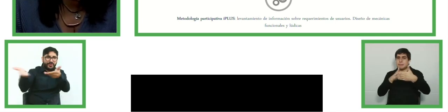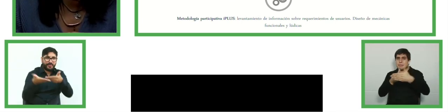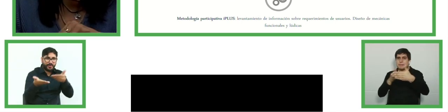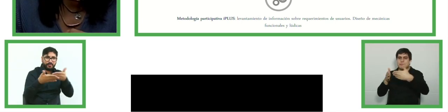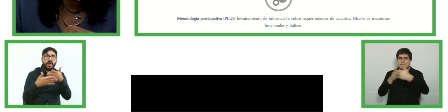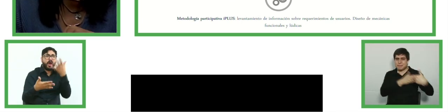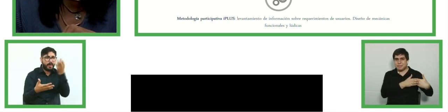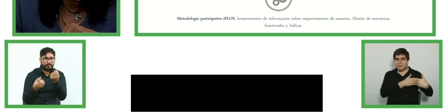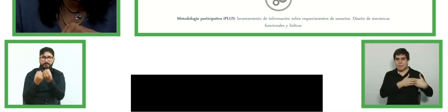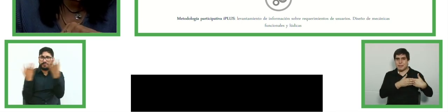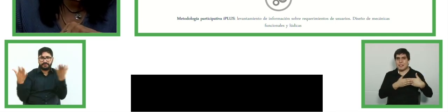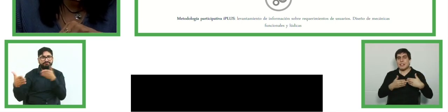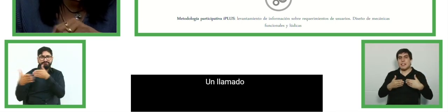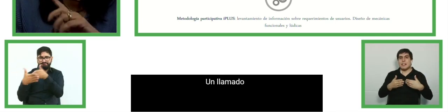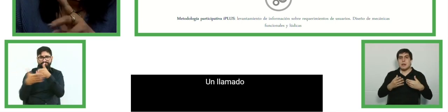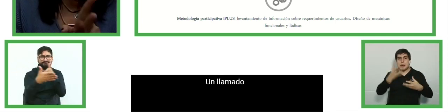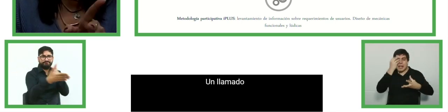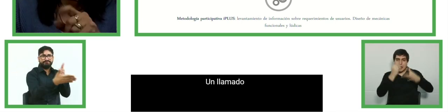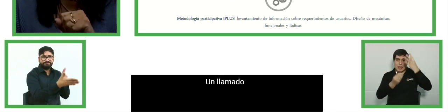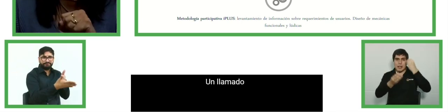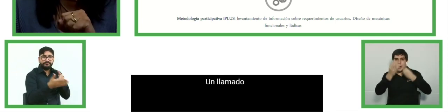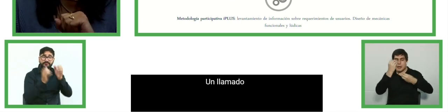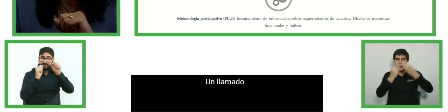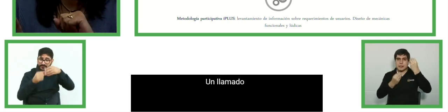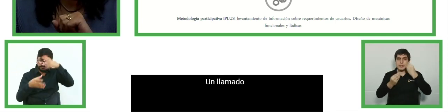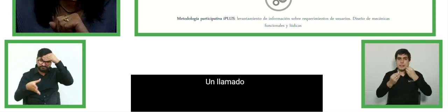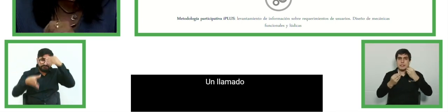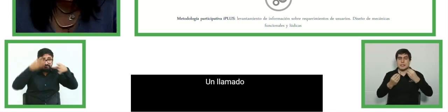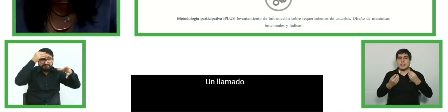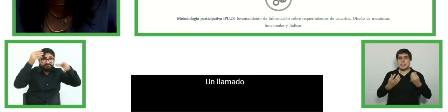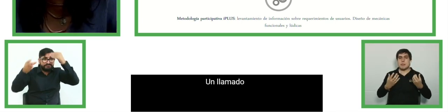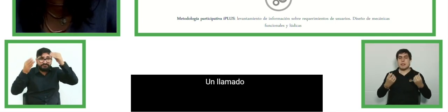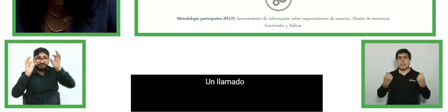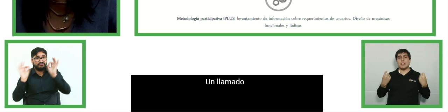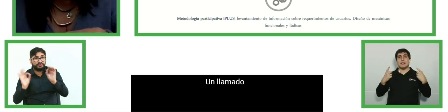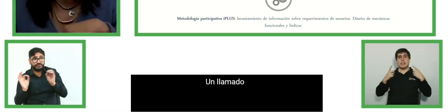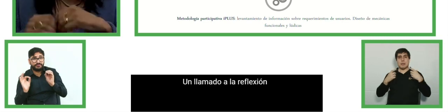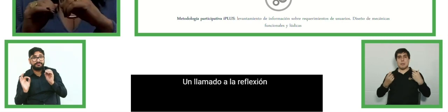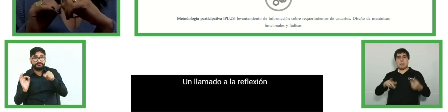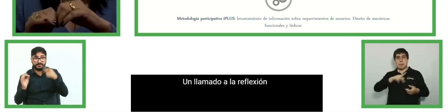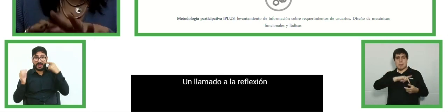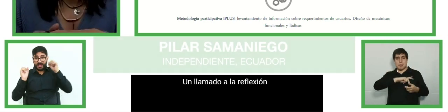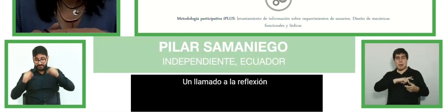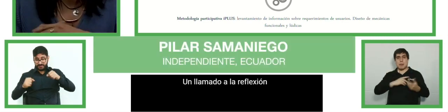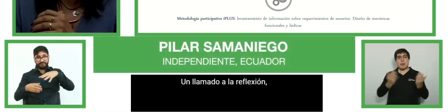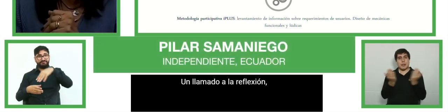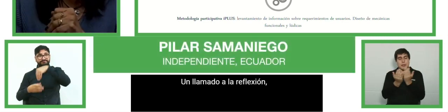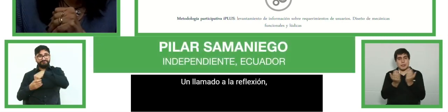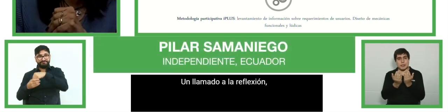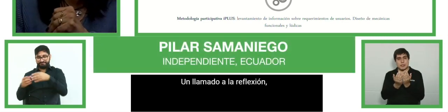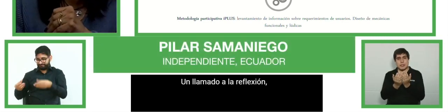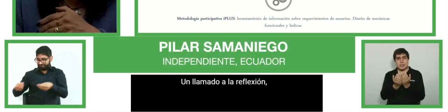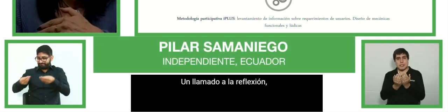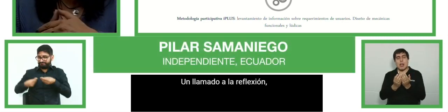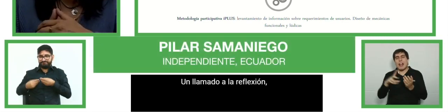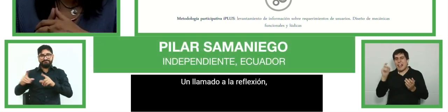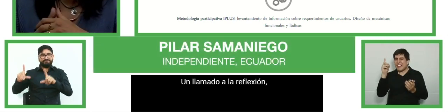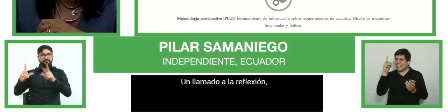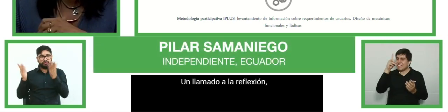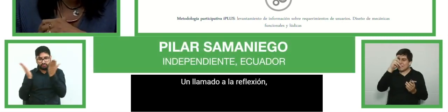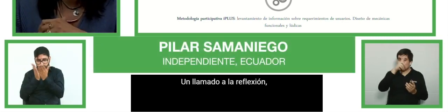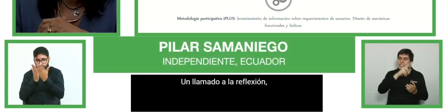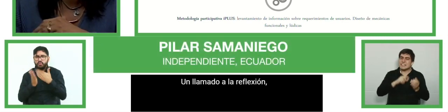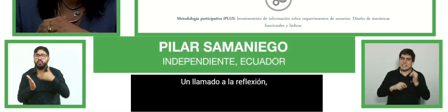educational achievements, and participation. It's a difficult? Yes. Impossible? No. And from these reflections,